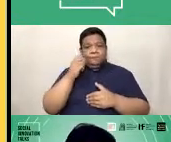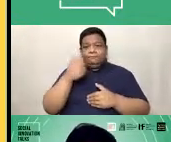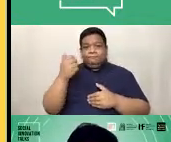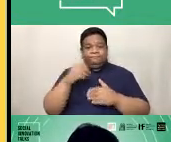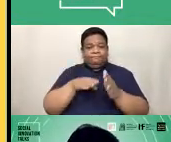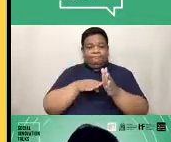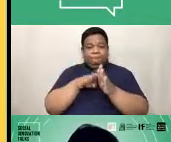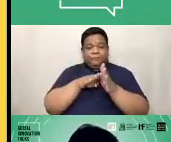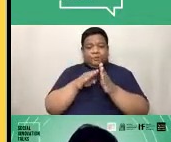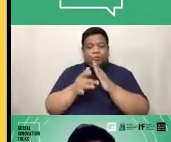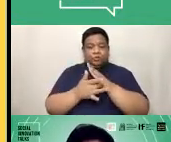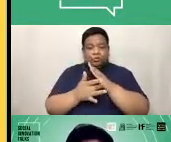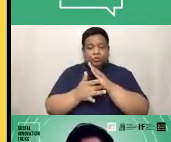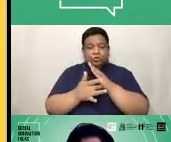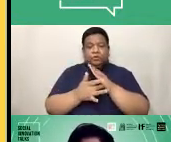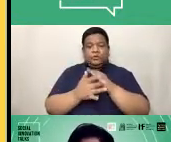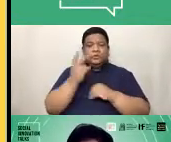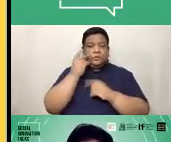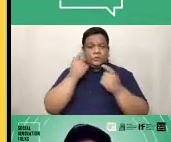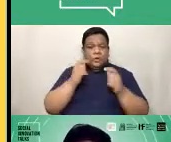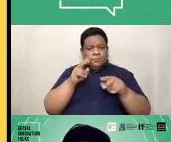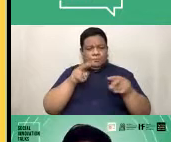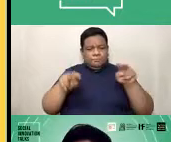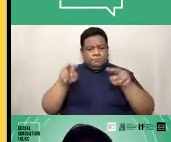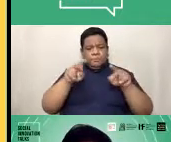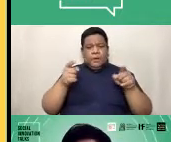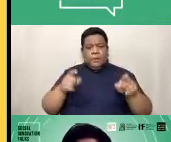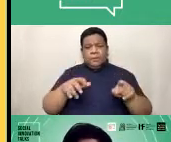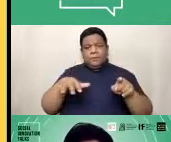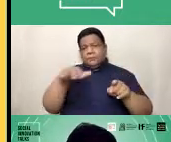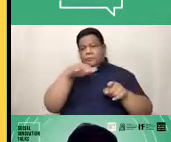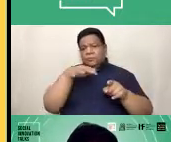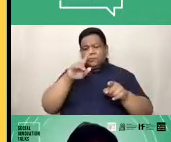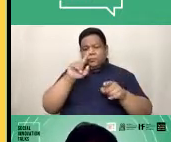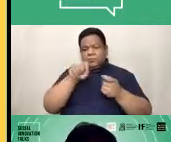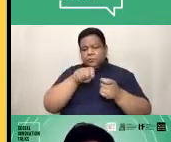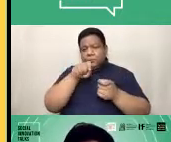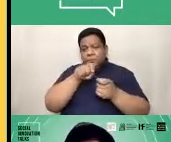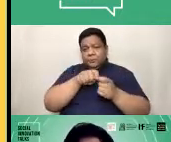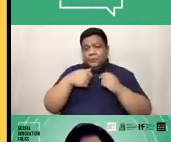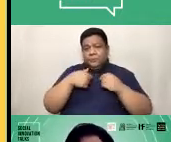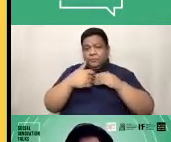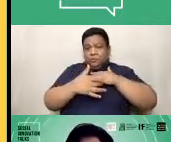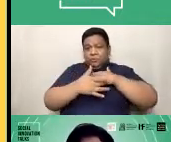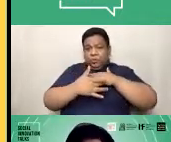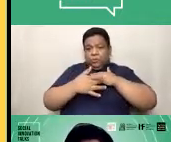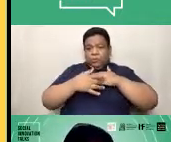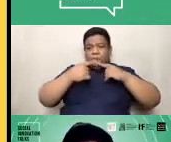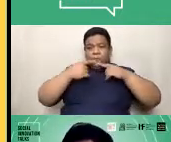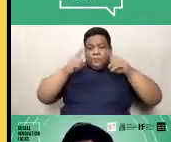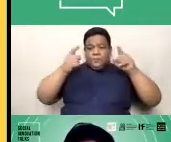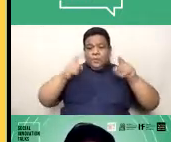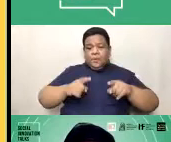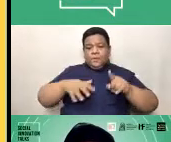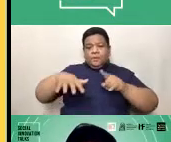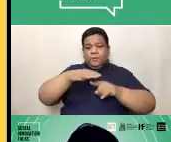general term, but we're going to try to survey the landscape to see what are some specific technologies that have come about in Industry